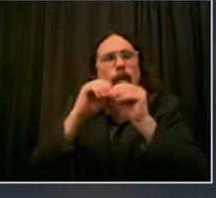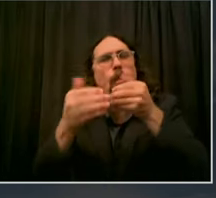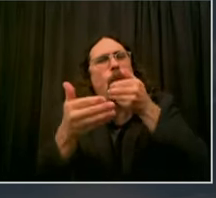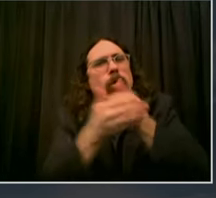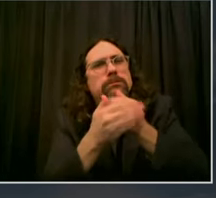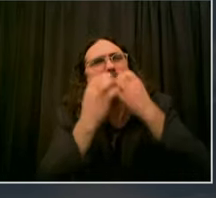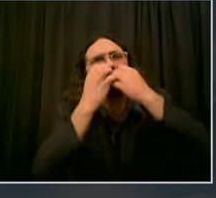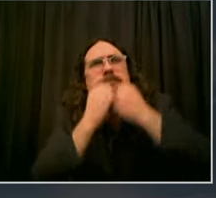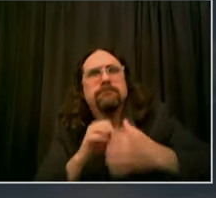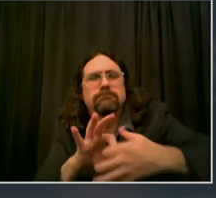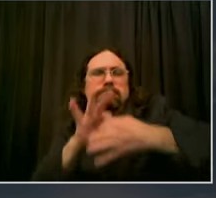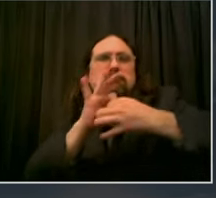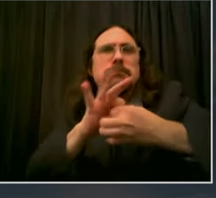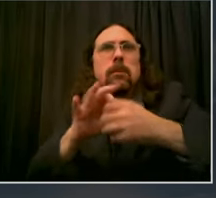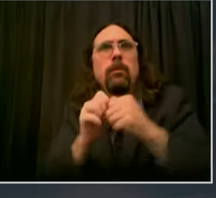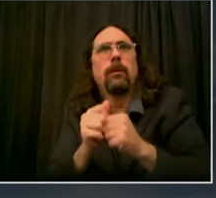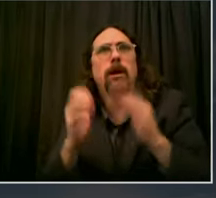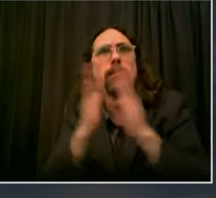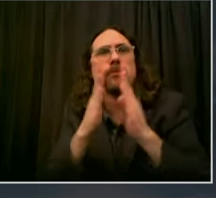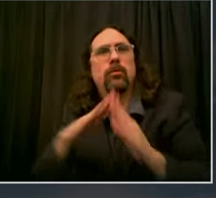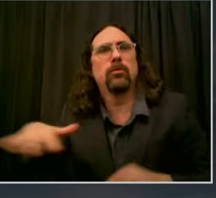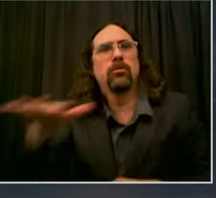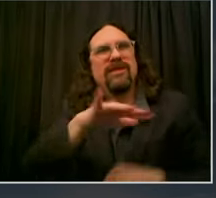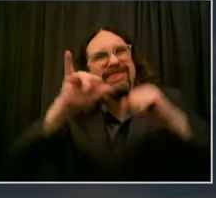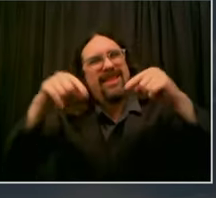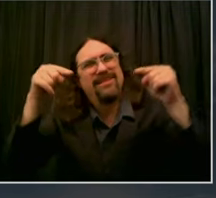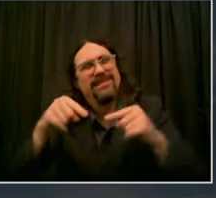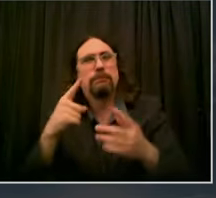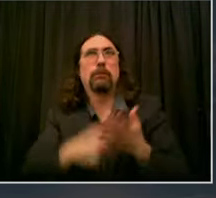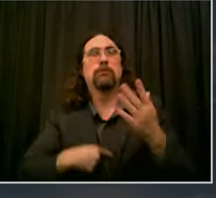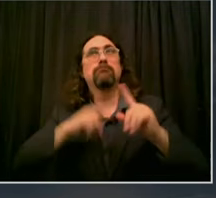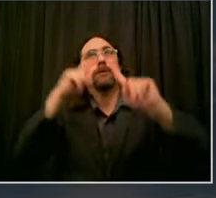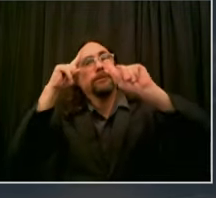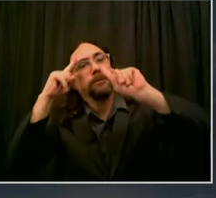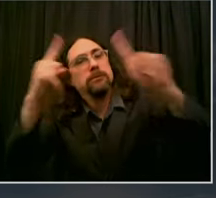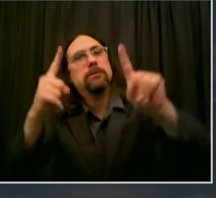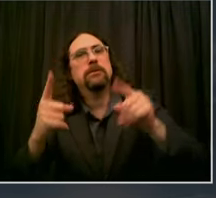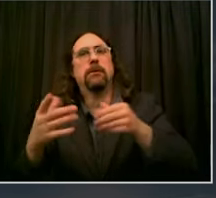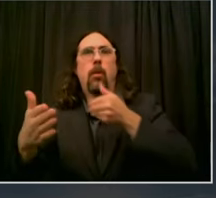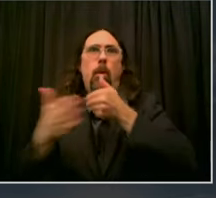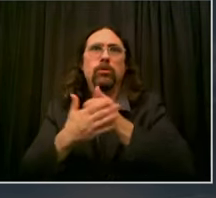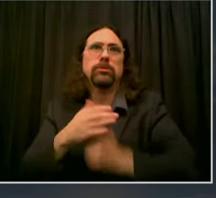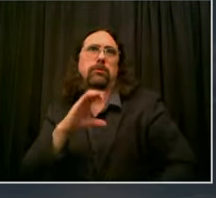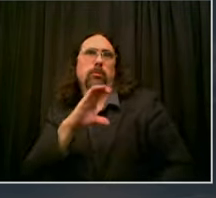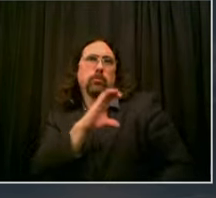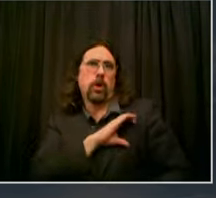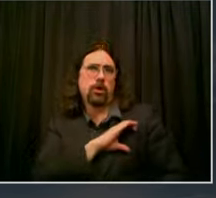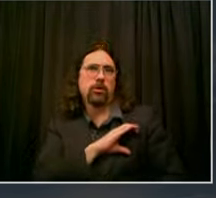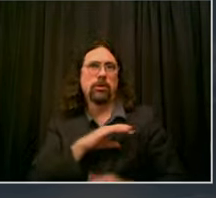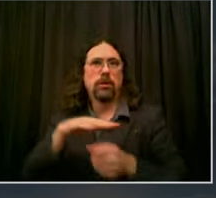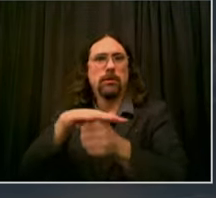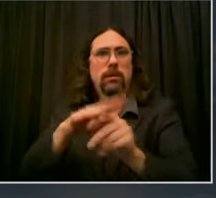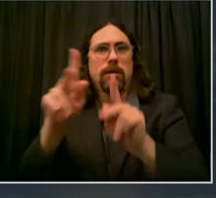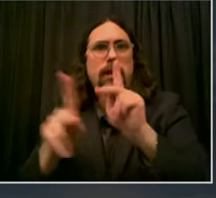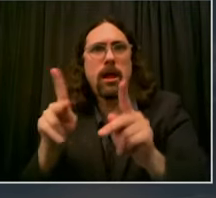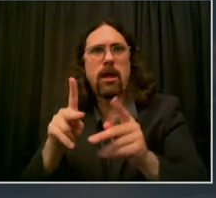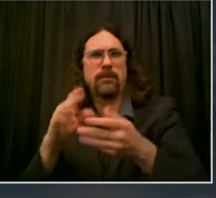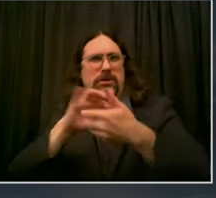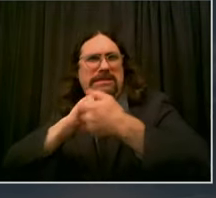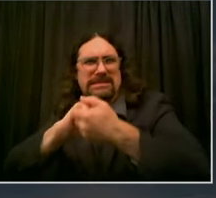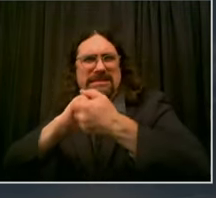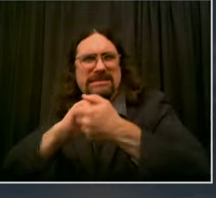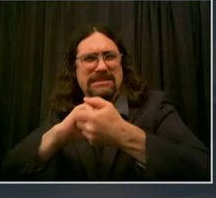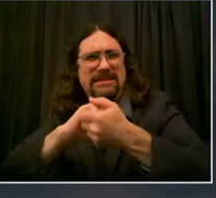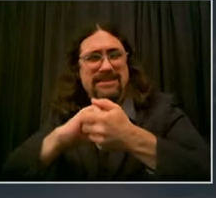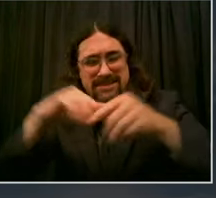future of this city. And doing everything we can, whether it's the Bronx, whether it's Brooklyn, whether it's Manhattan, Queens, or Staten